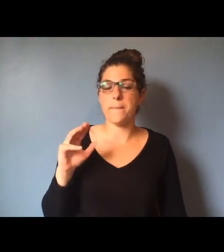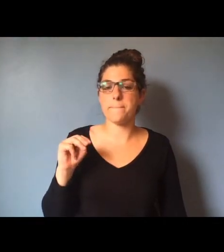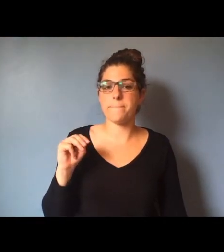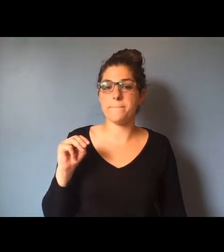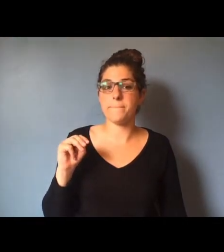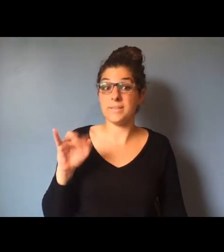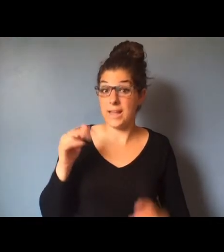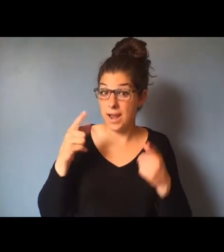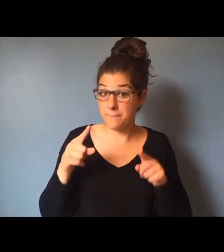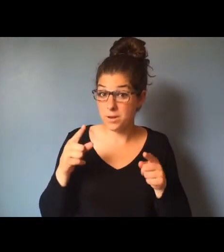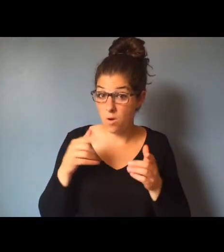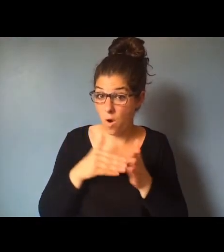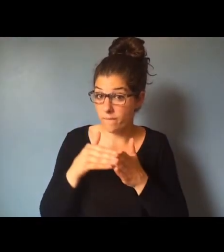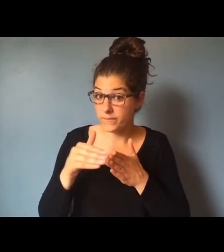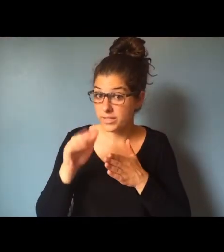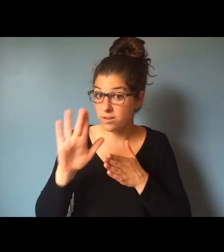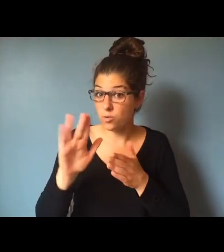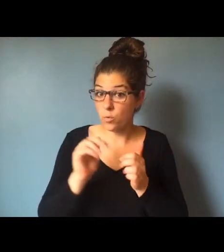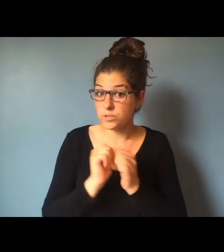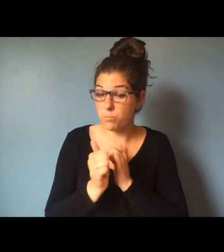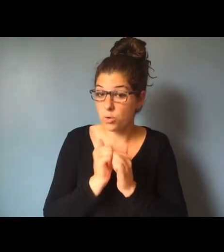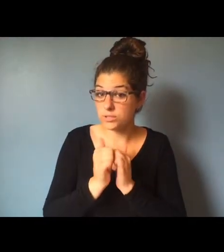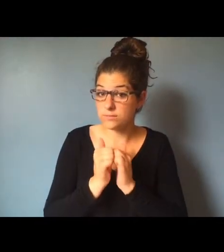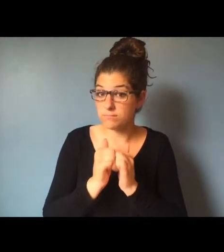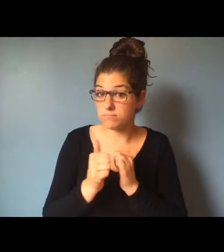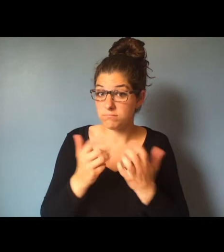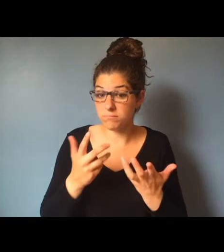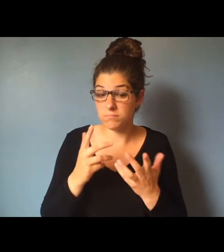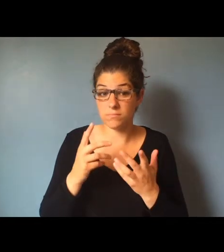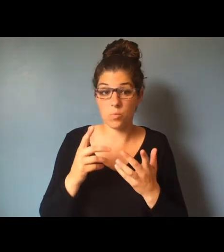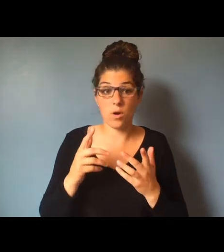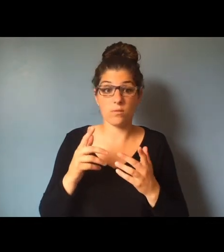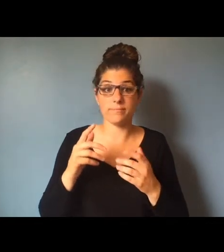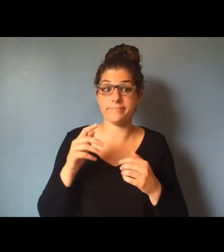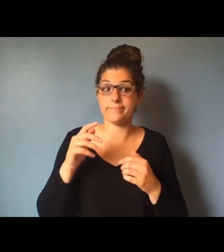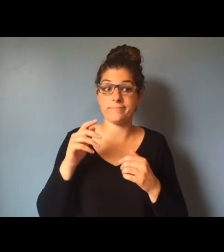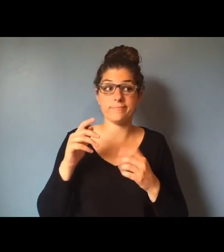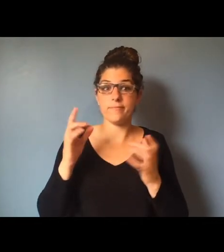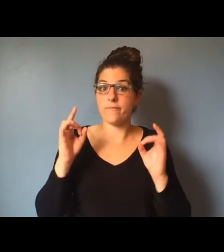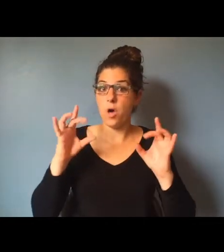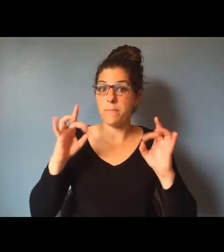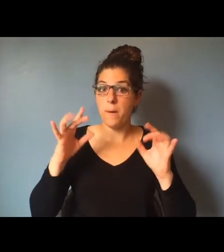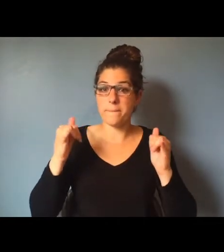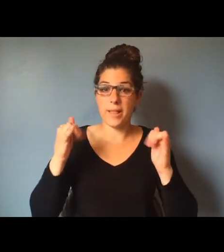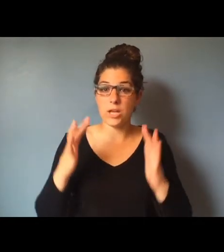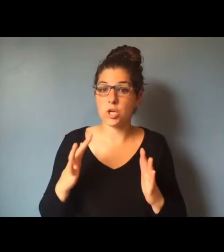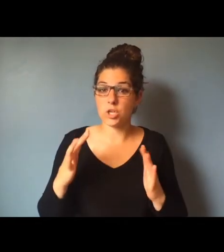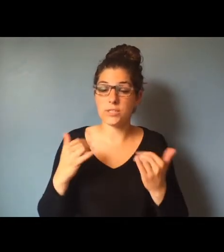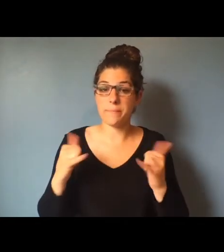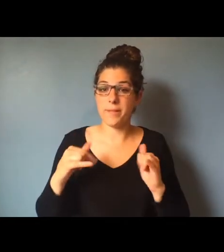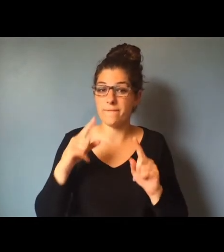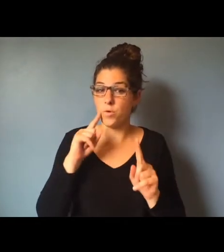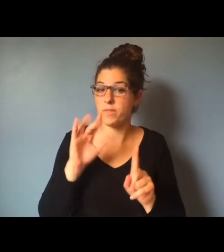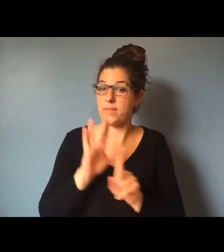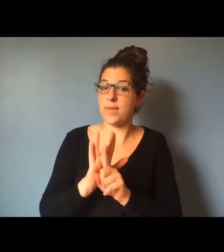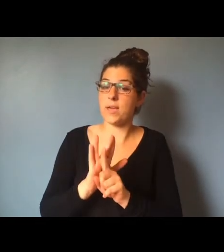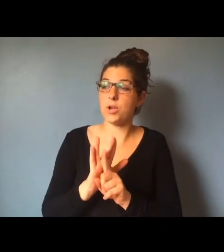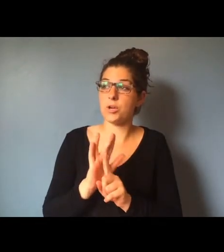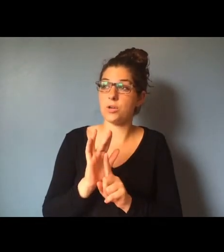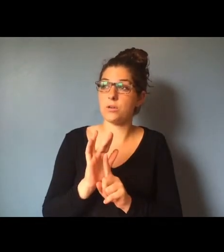Does that happen a lot in your sport, where SIT volleyball players have played for their